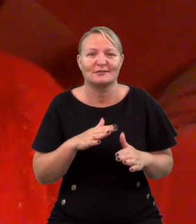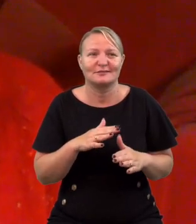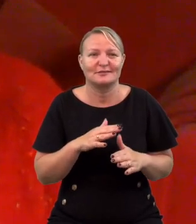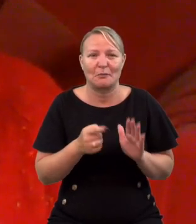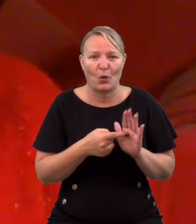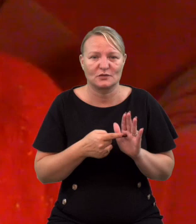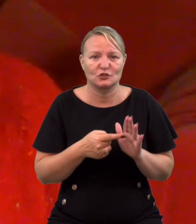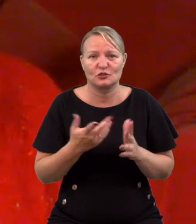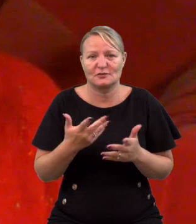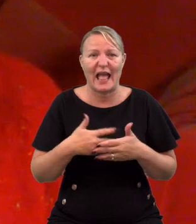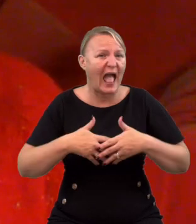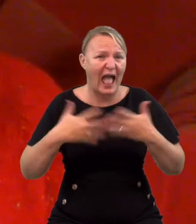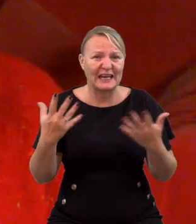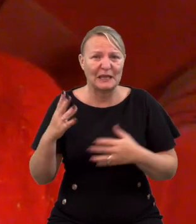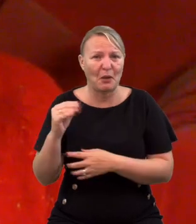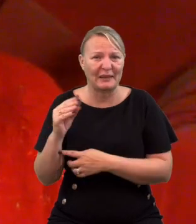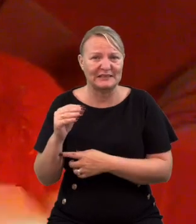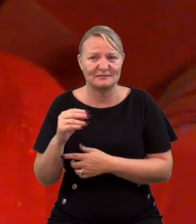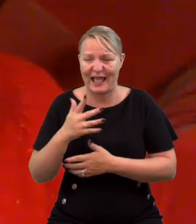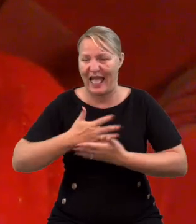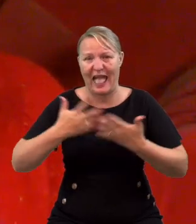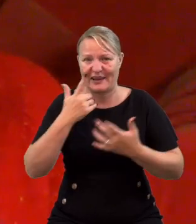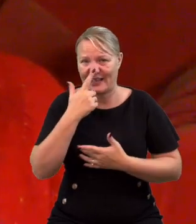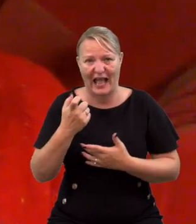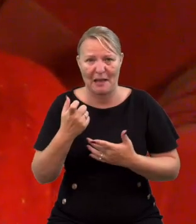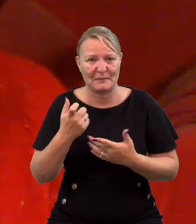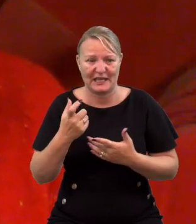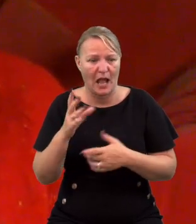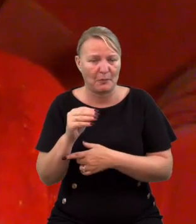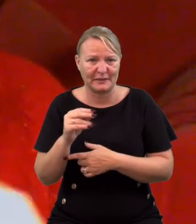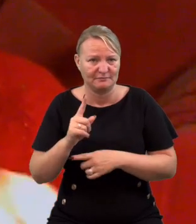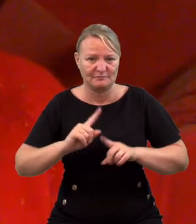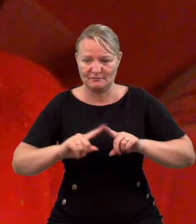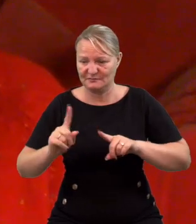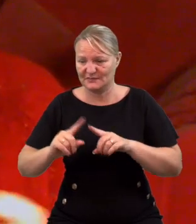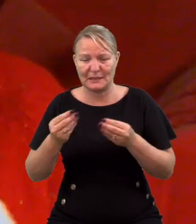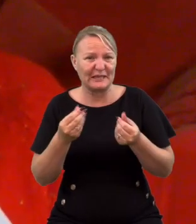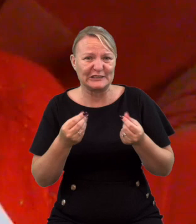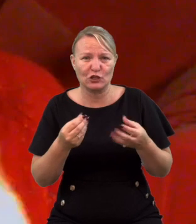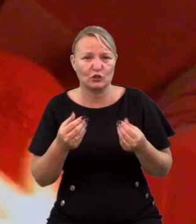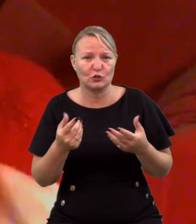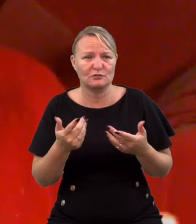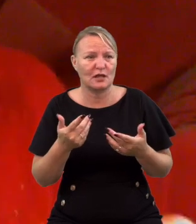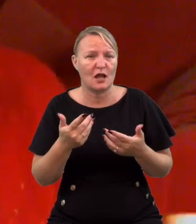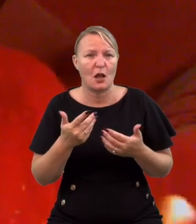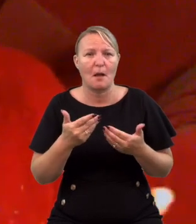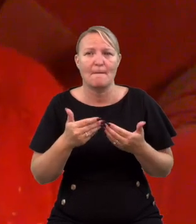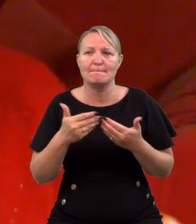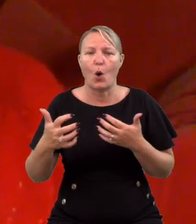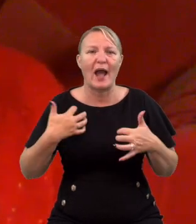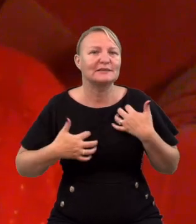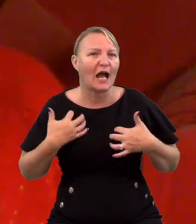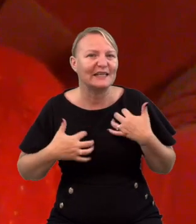is to make a fully realized puppet, actually. Anything can be a puppet. Materials, I would say some of the